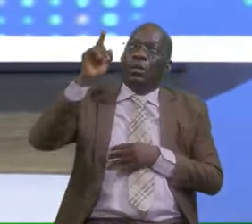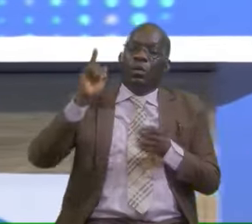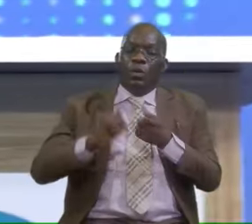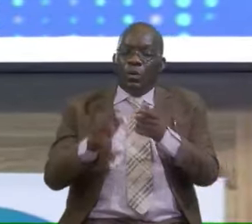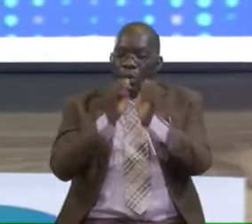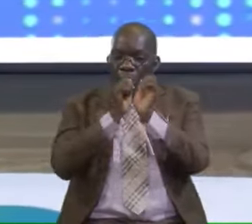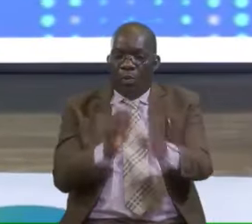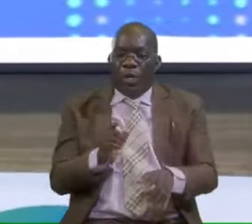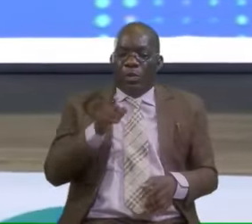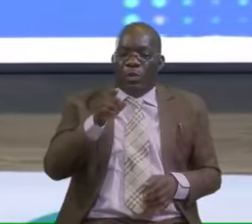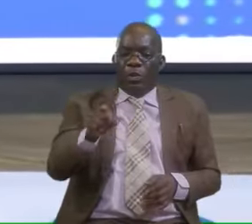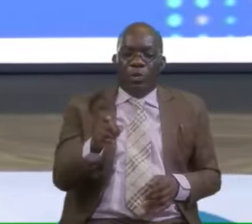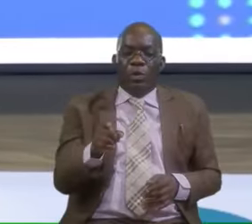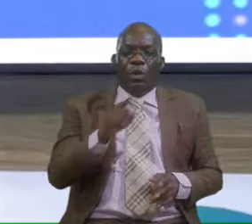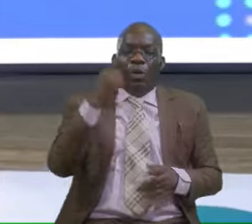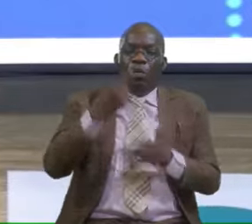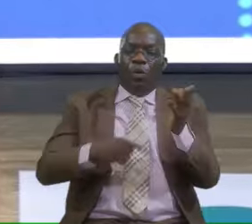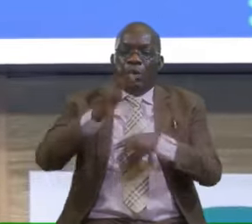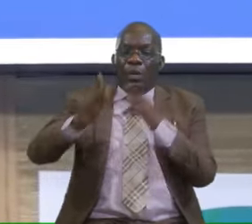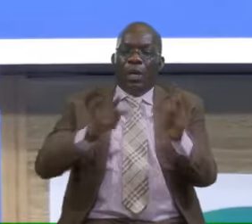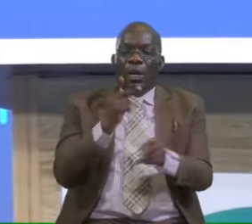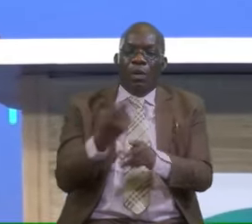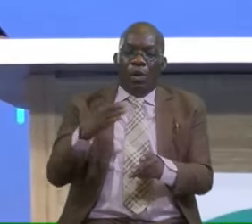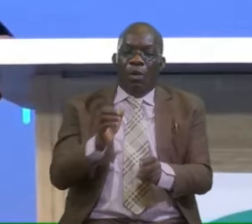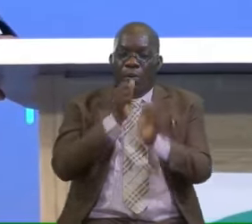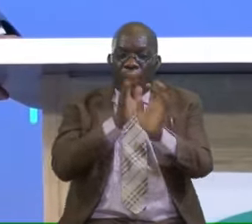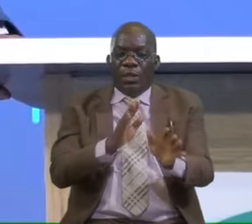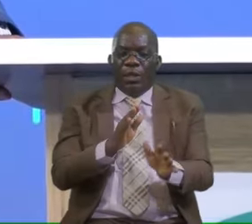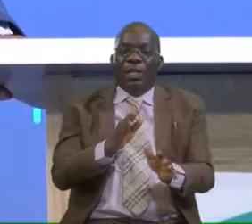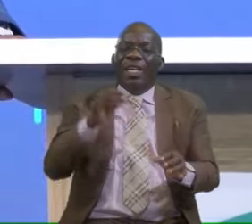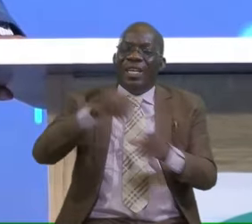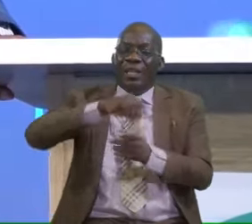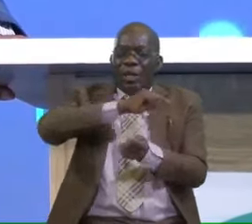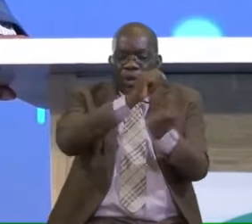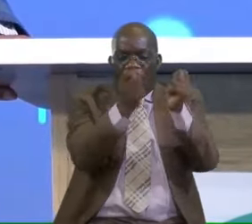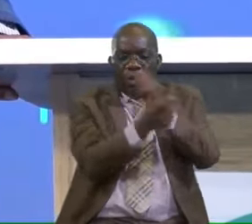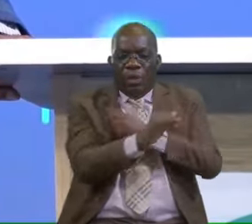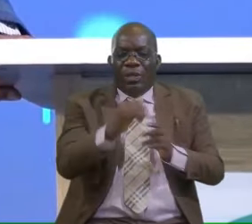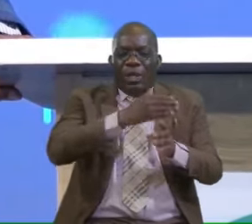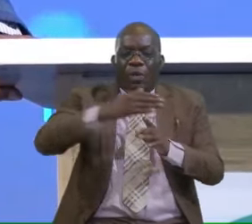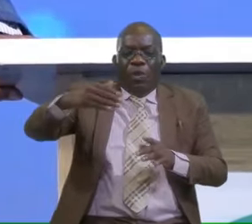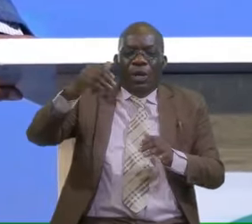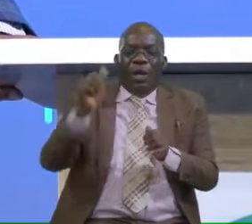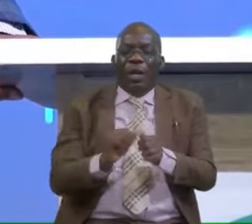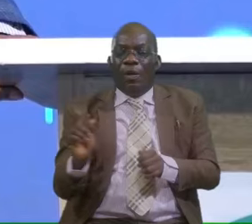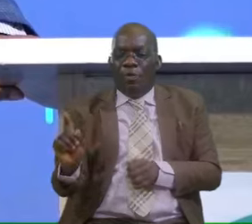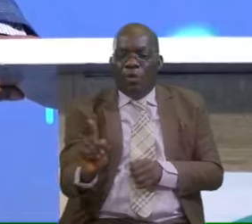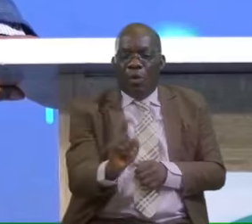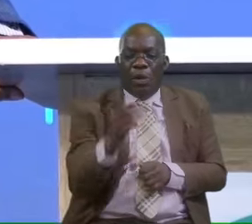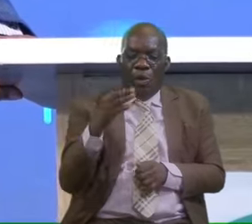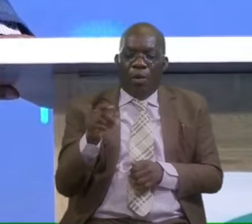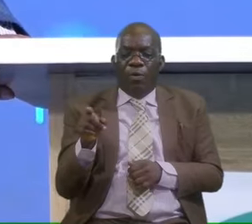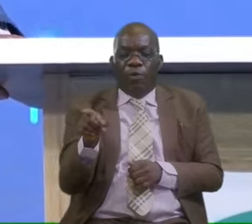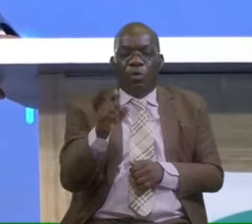you. What kind of blessing? In turning away every one of you